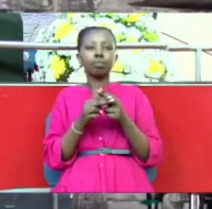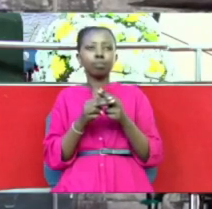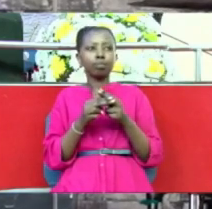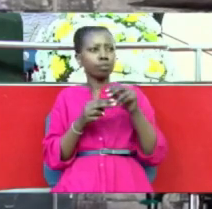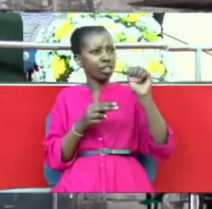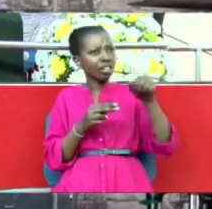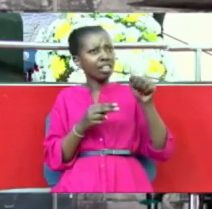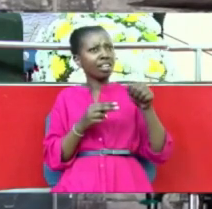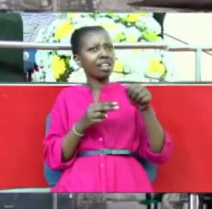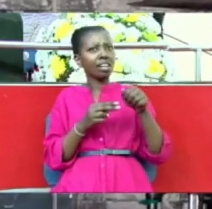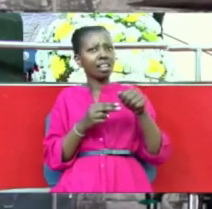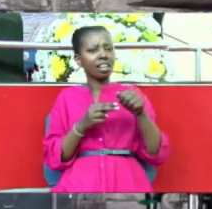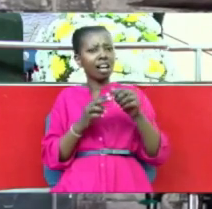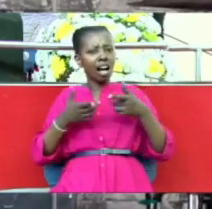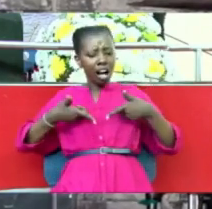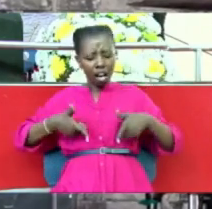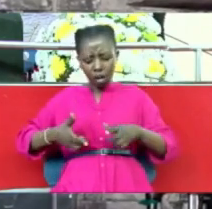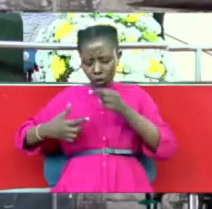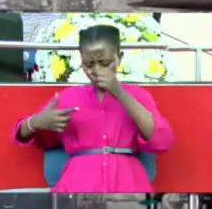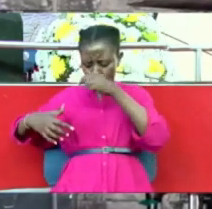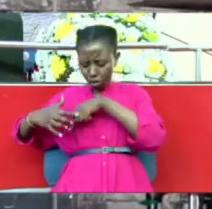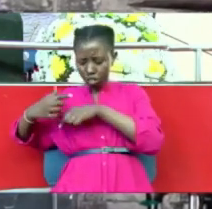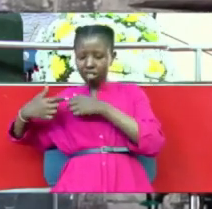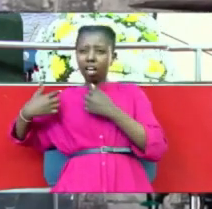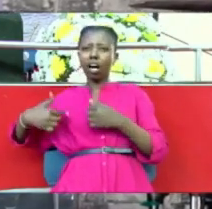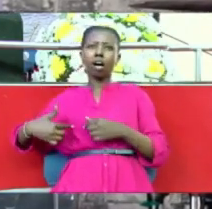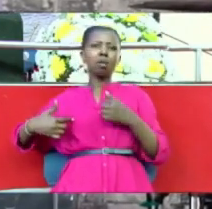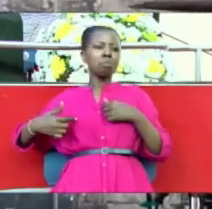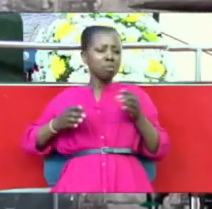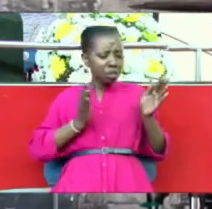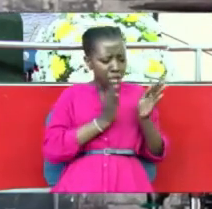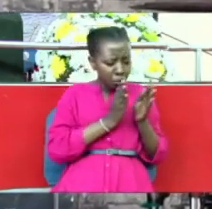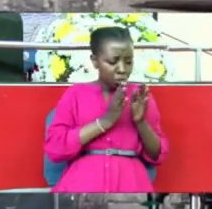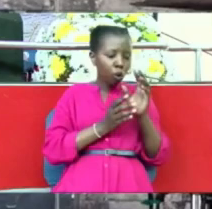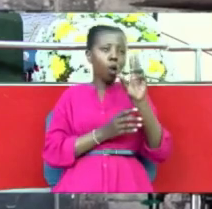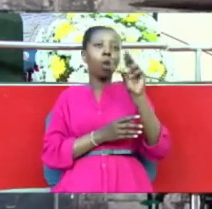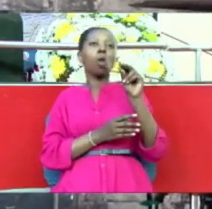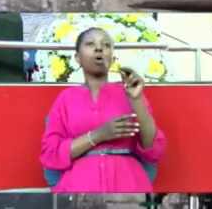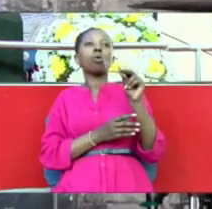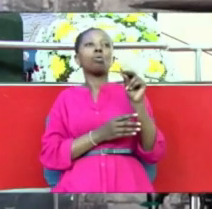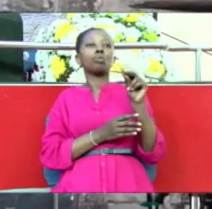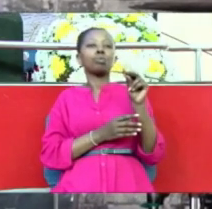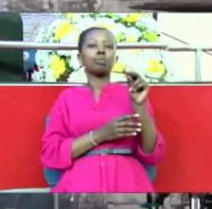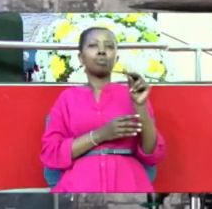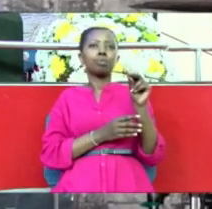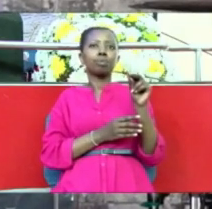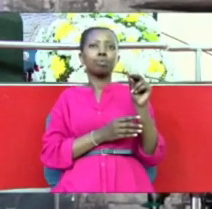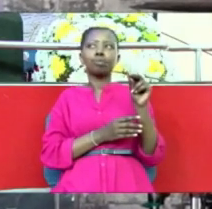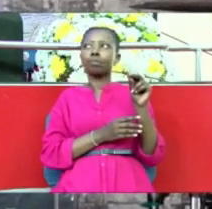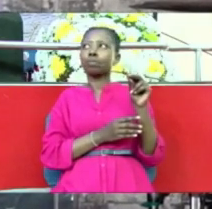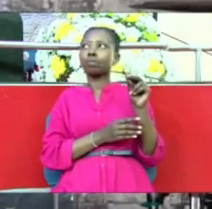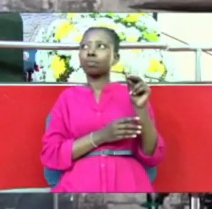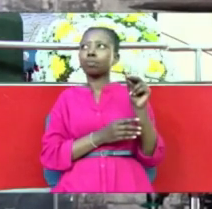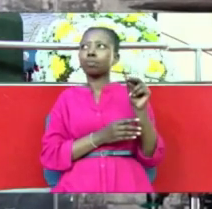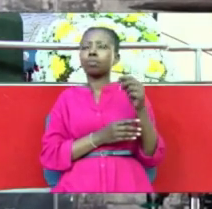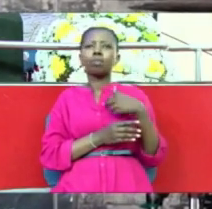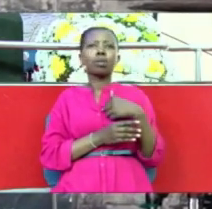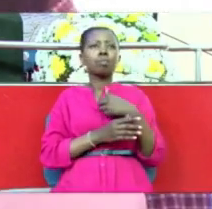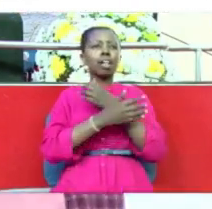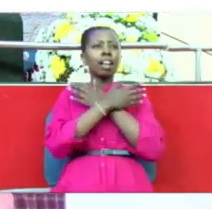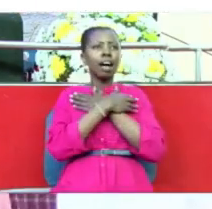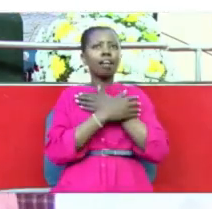wacha ingie. Mekata. Mimi si duni. Amen. Oh, I love my friend. Ya uniambia. Niedire